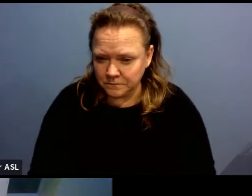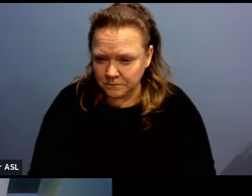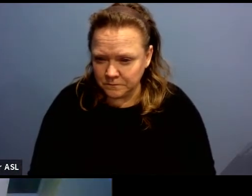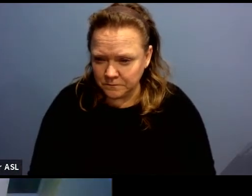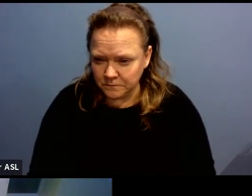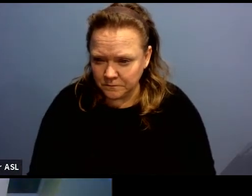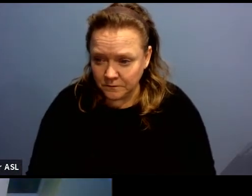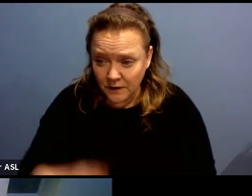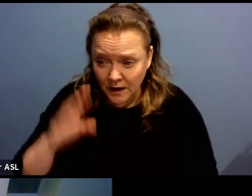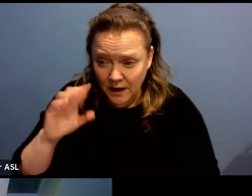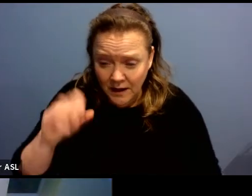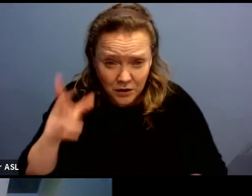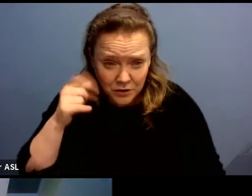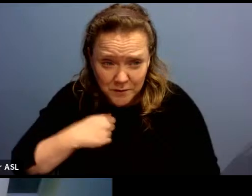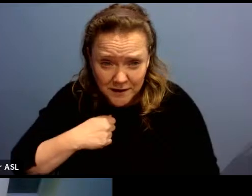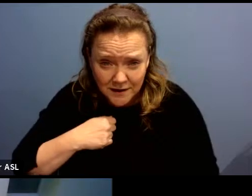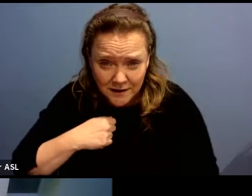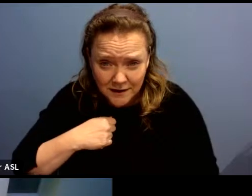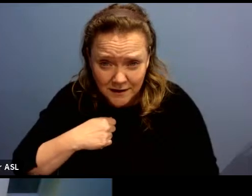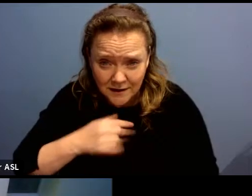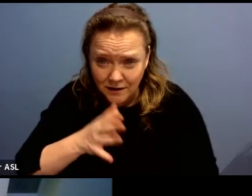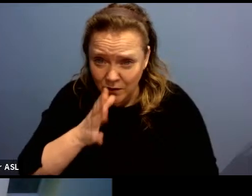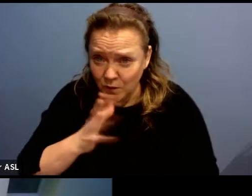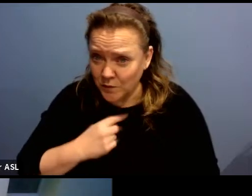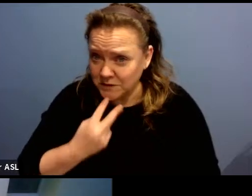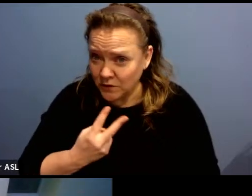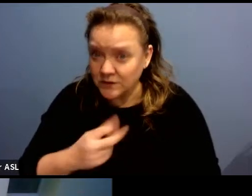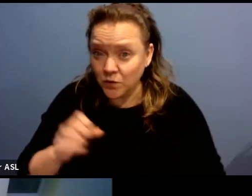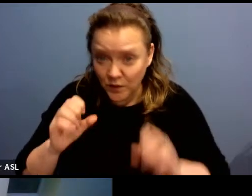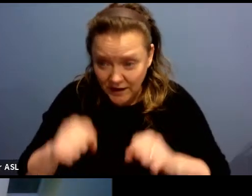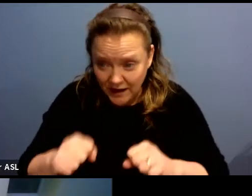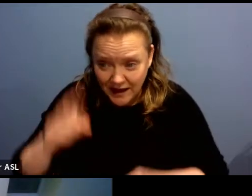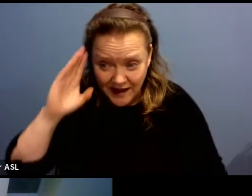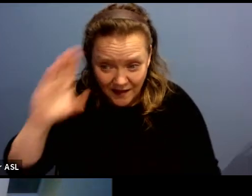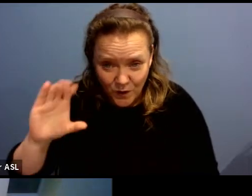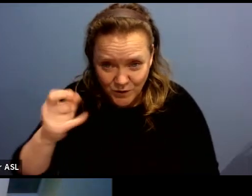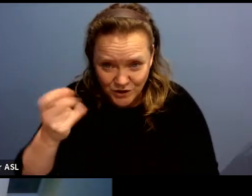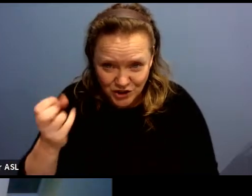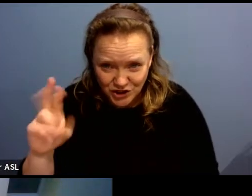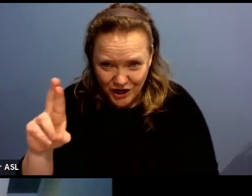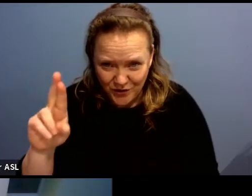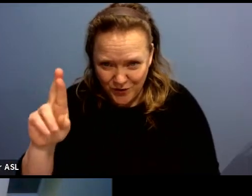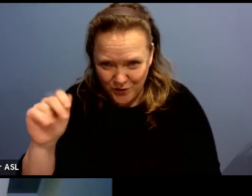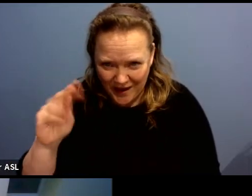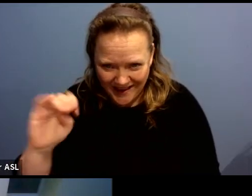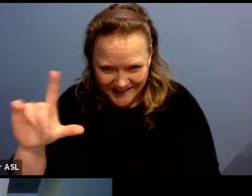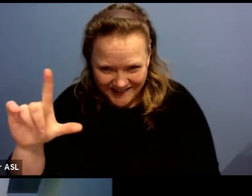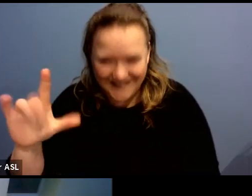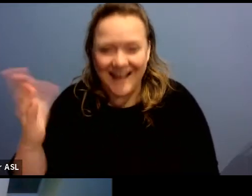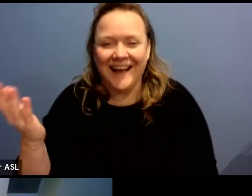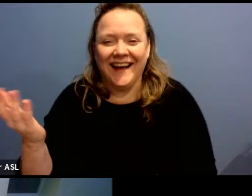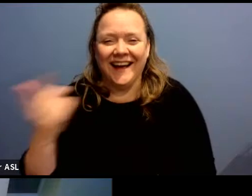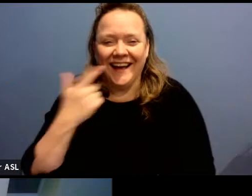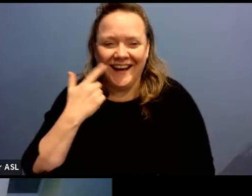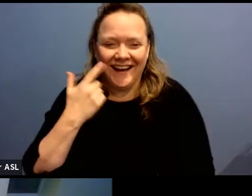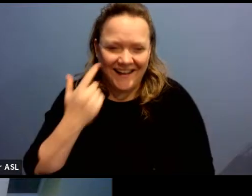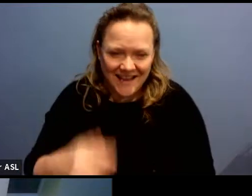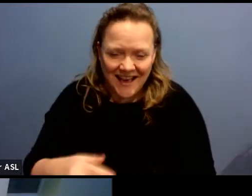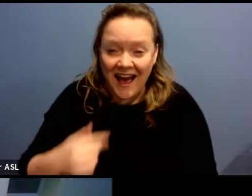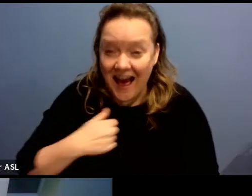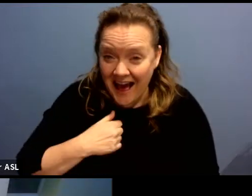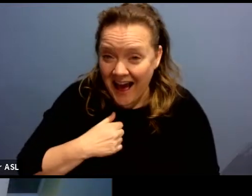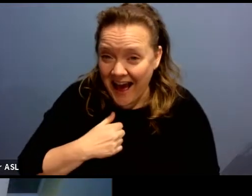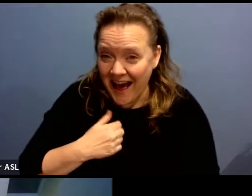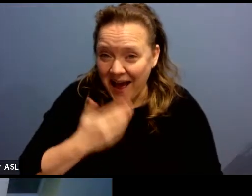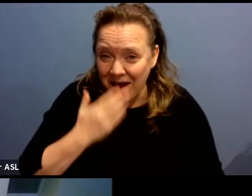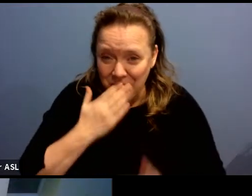Hello, can you hear me? We can, Hello. Sherry Randall. How are you? Very good. I am well. How are all